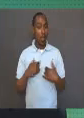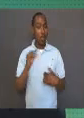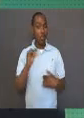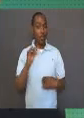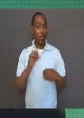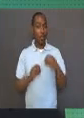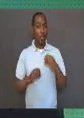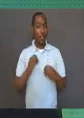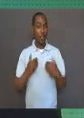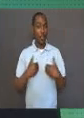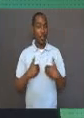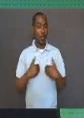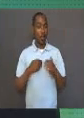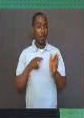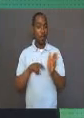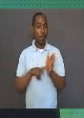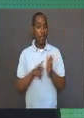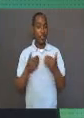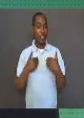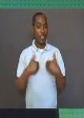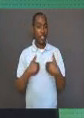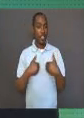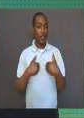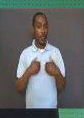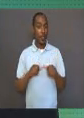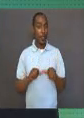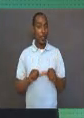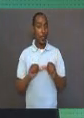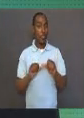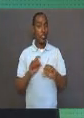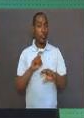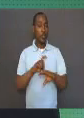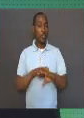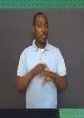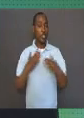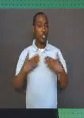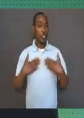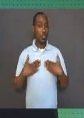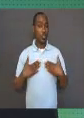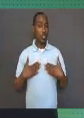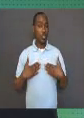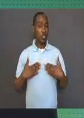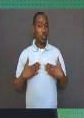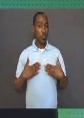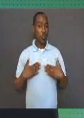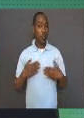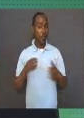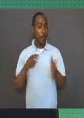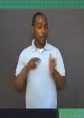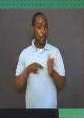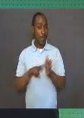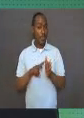bacteria or virus, next time their body is invaded by